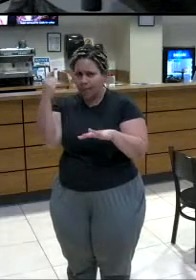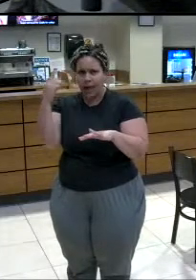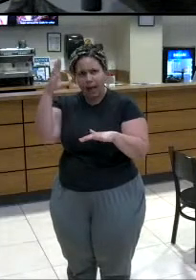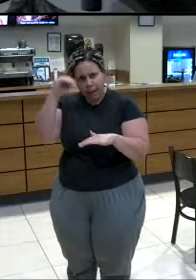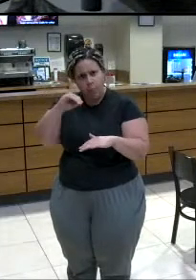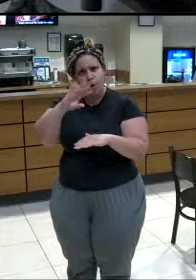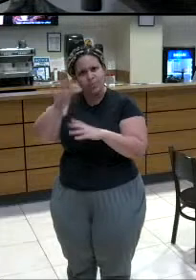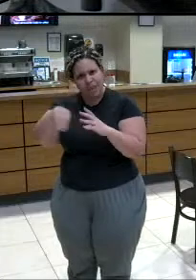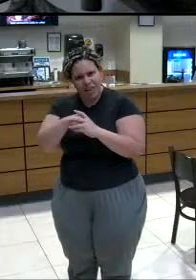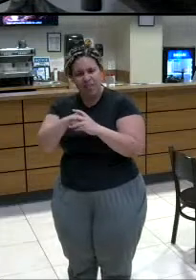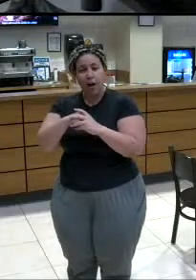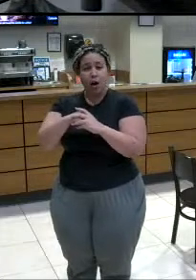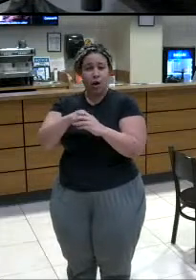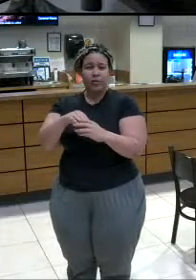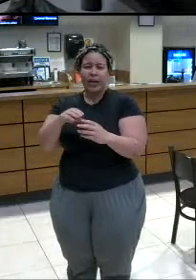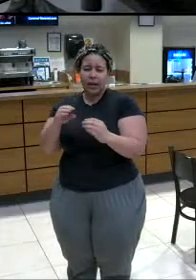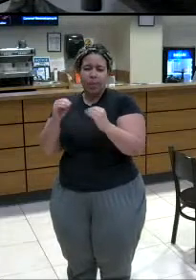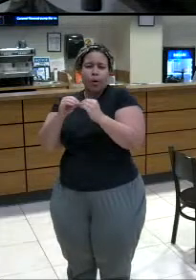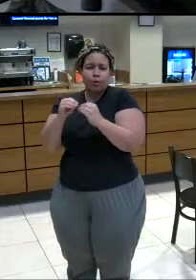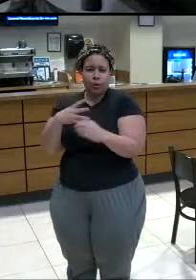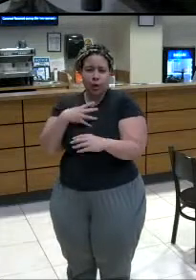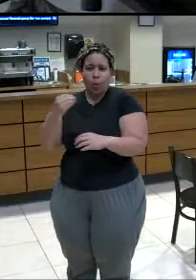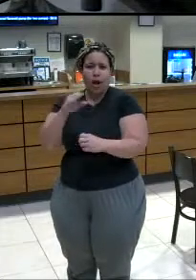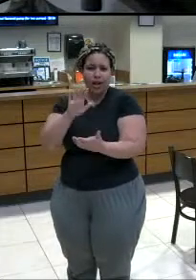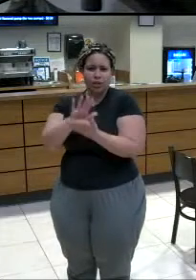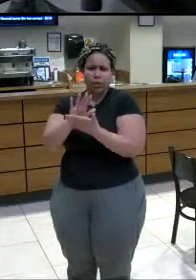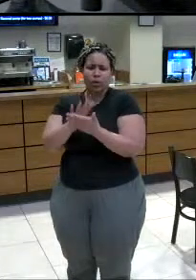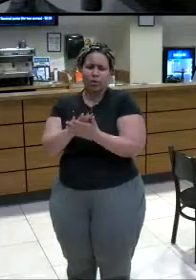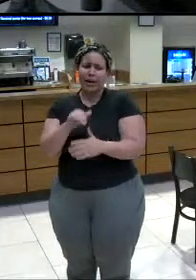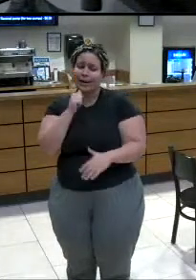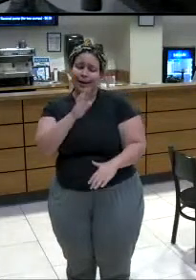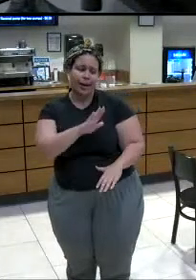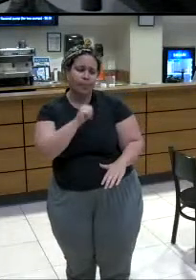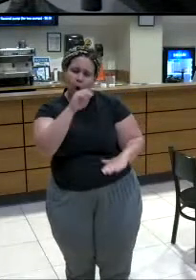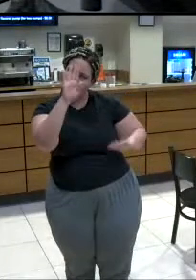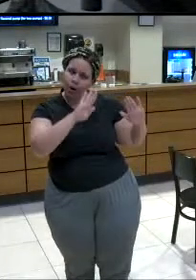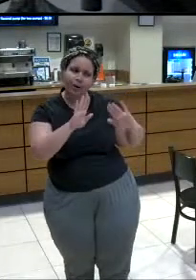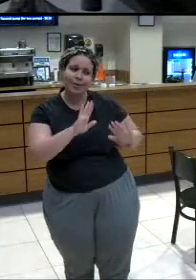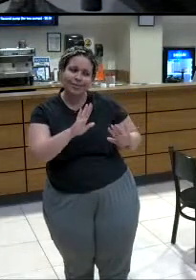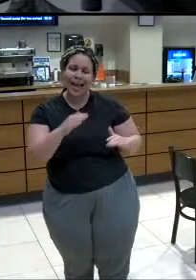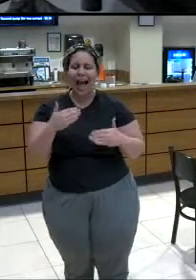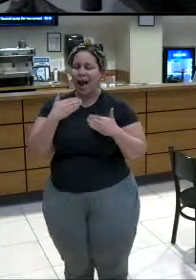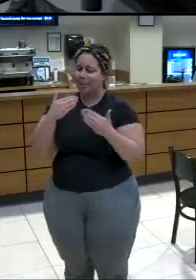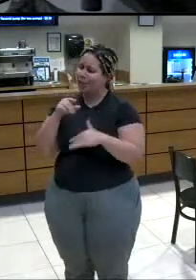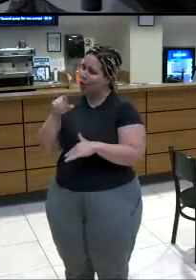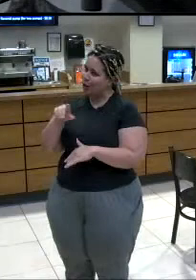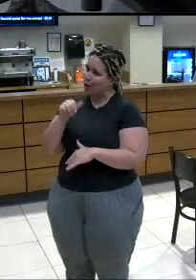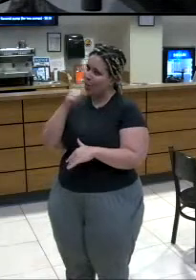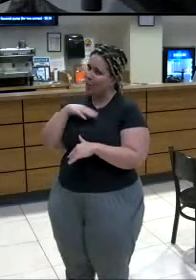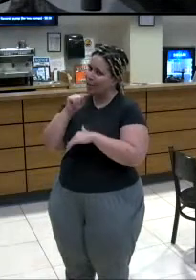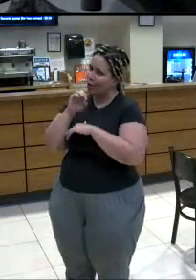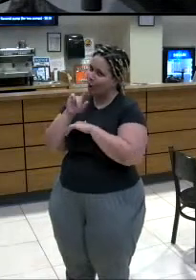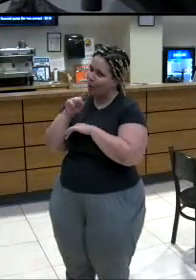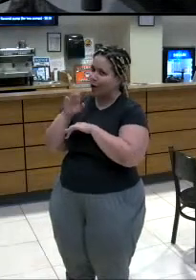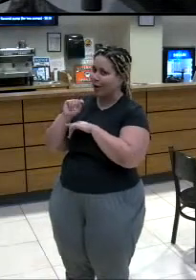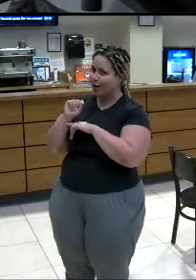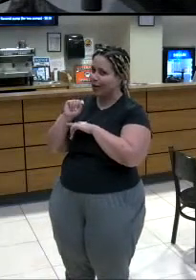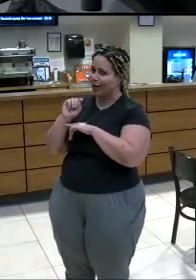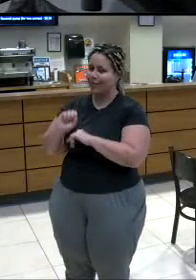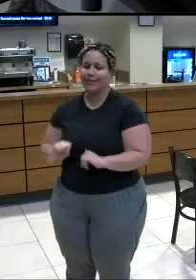was like, "Not here. You ain't got to worry about it." So I appreciate you, Miss Talbot. Absolutely. Well, we're